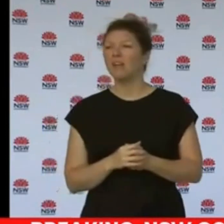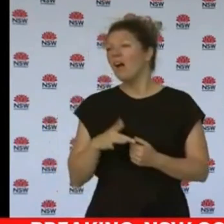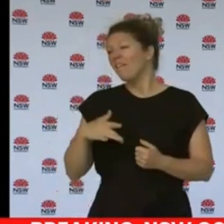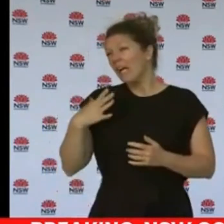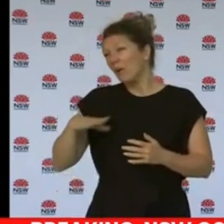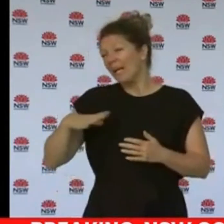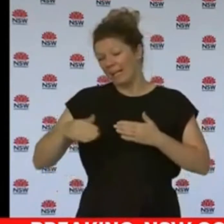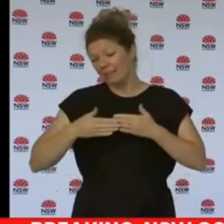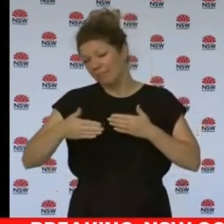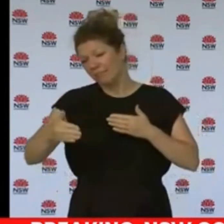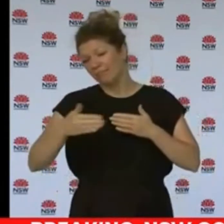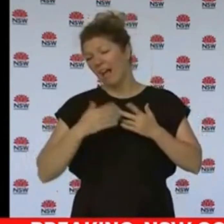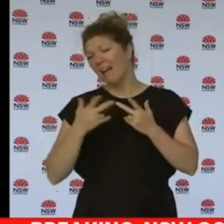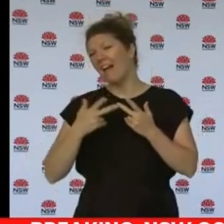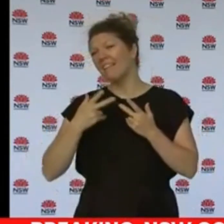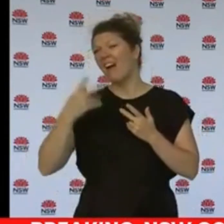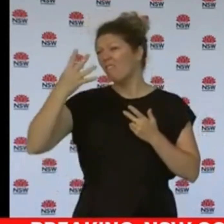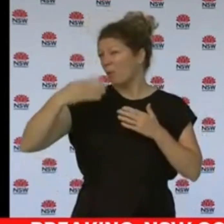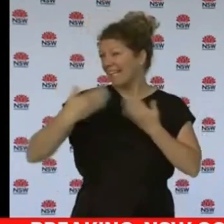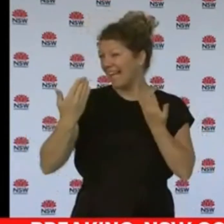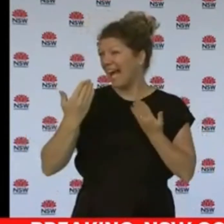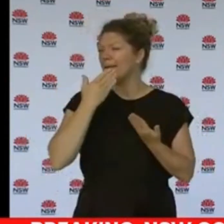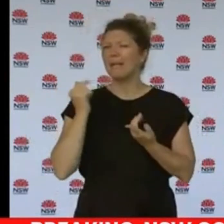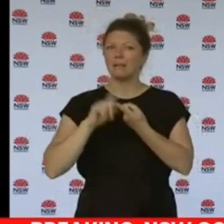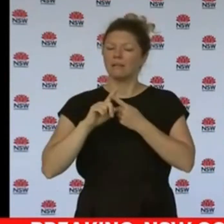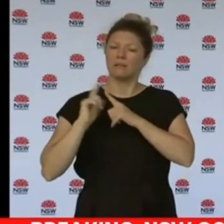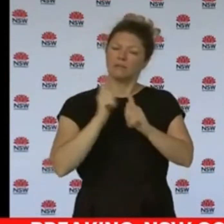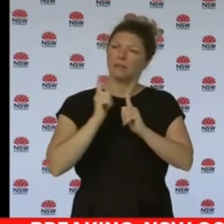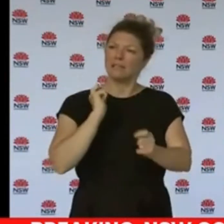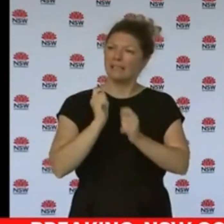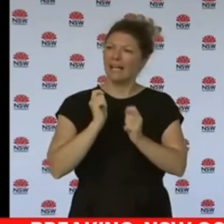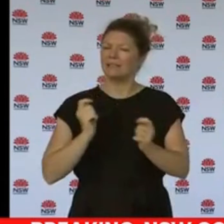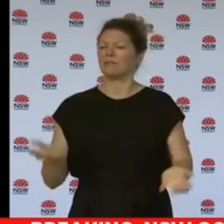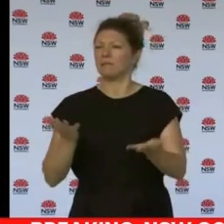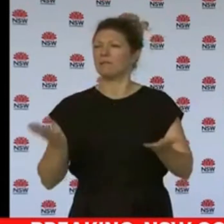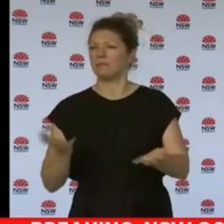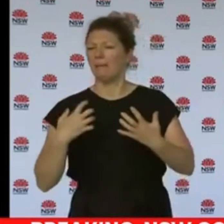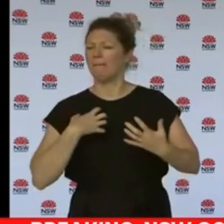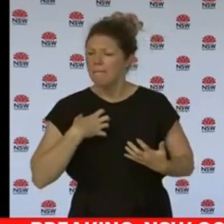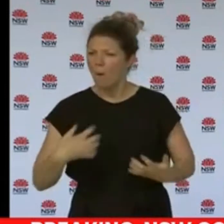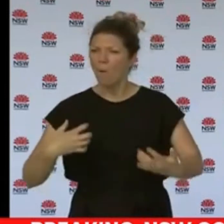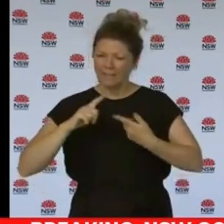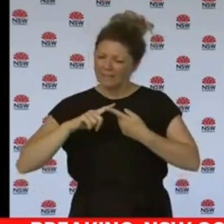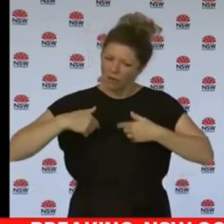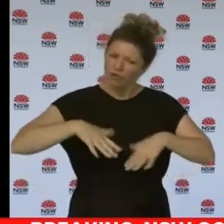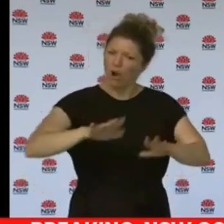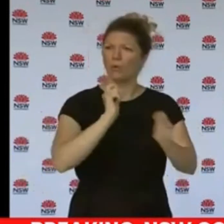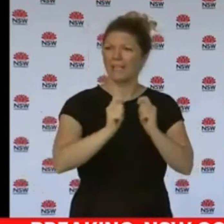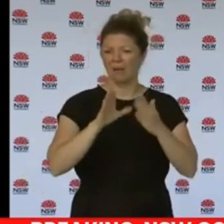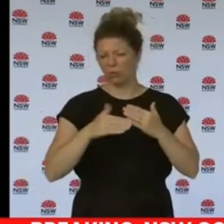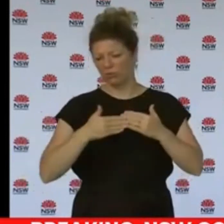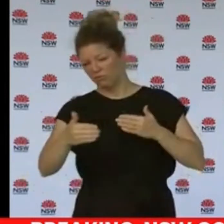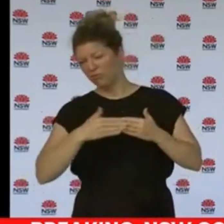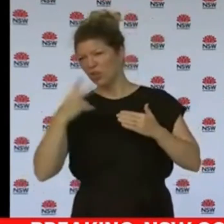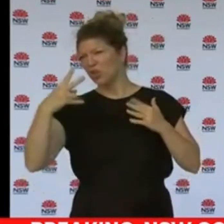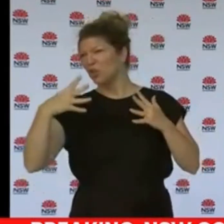testing for at least 14 days, and I would like to see them sustained beyond that. But for the next 14 days,